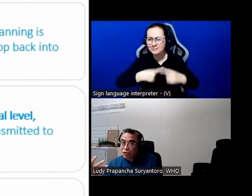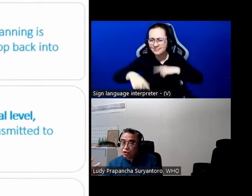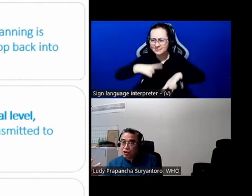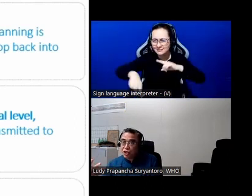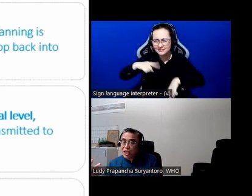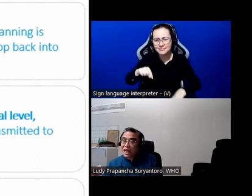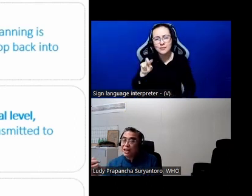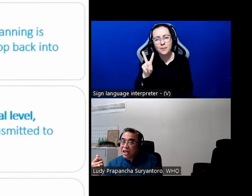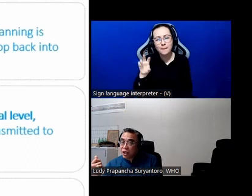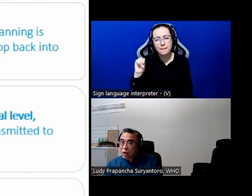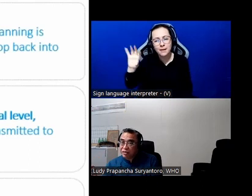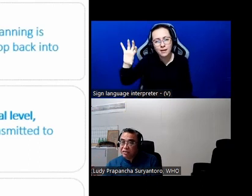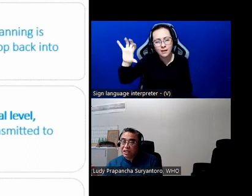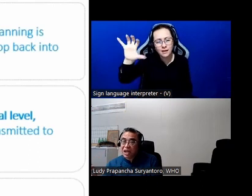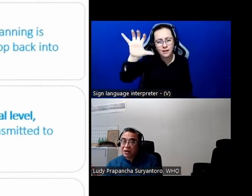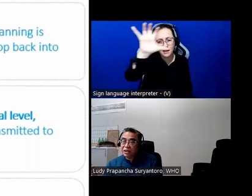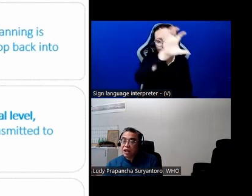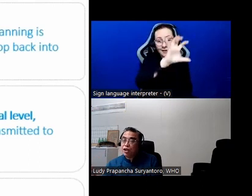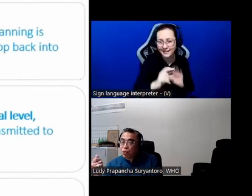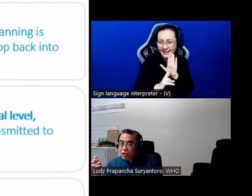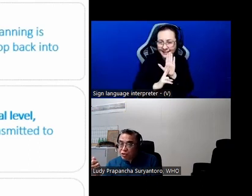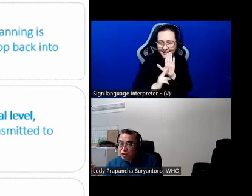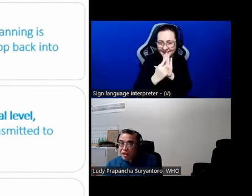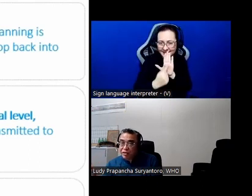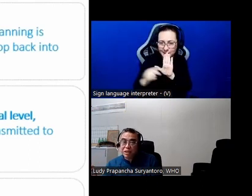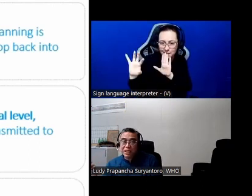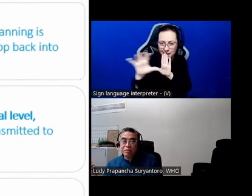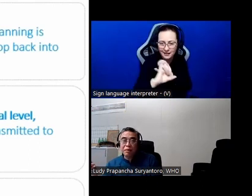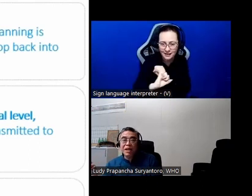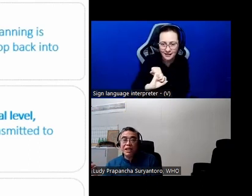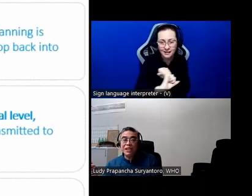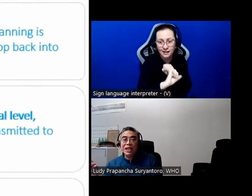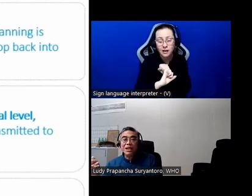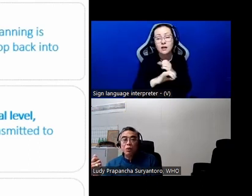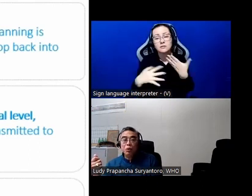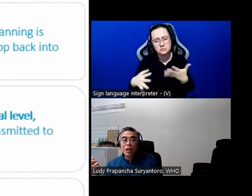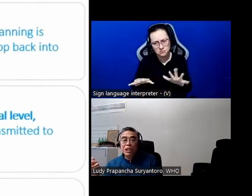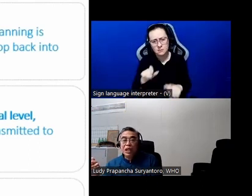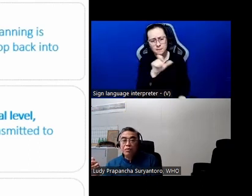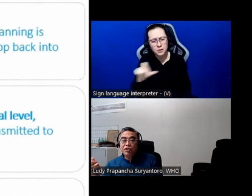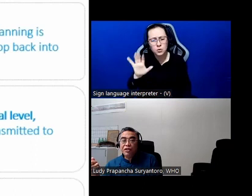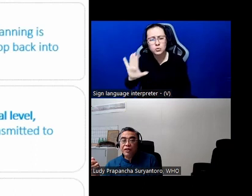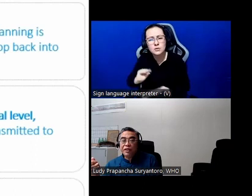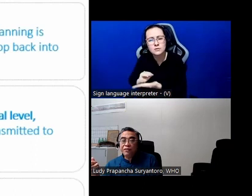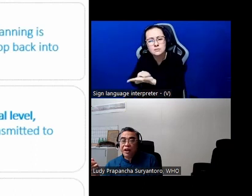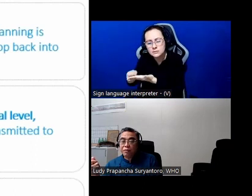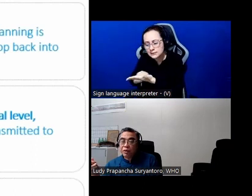the resolution and request the Secretariat to address emergency preparedness, with the